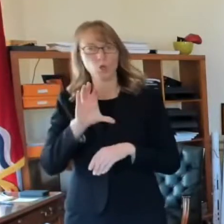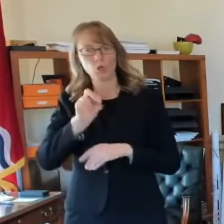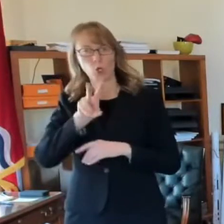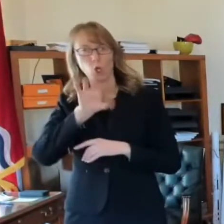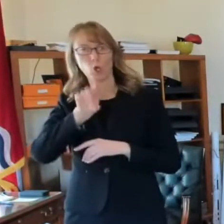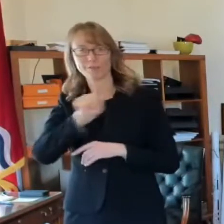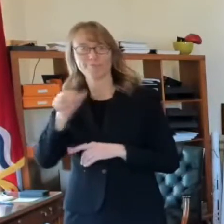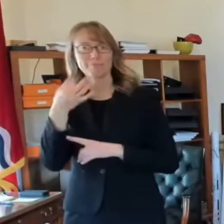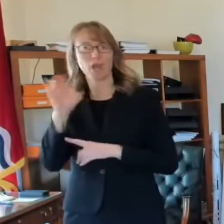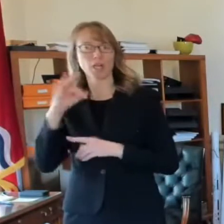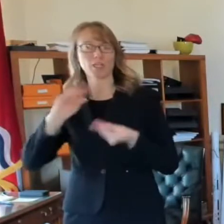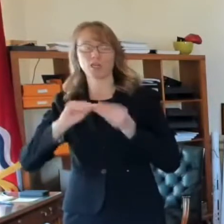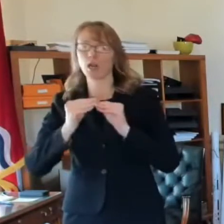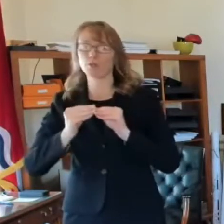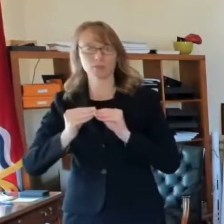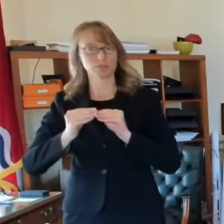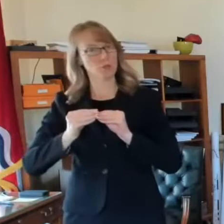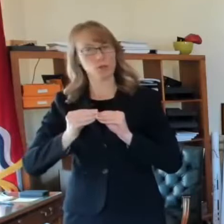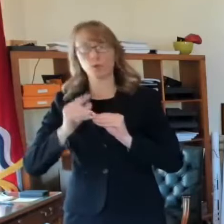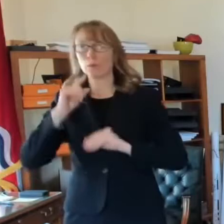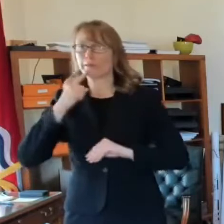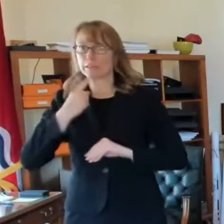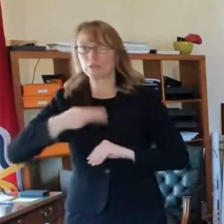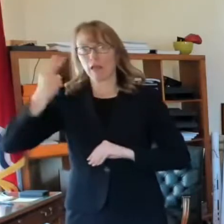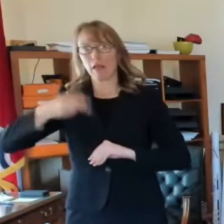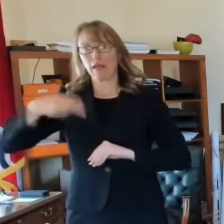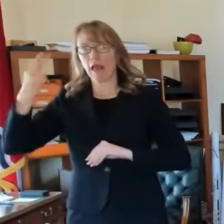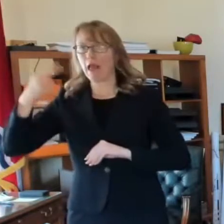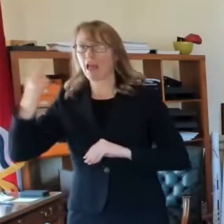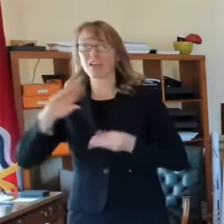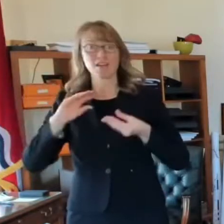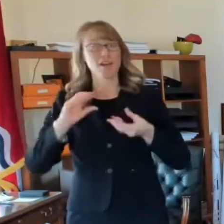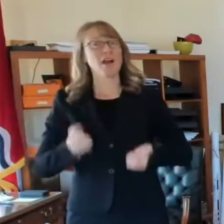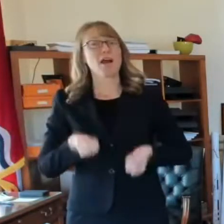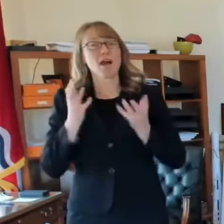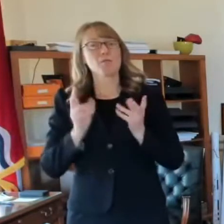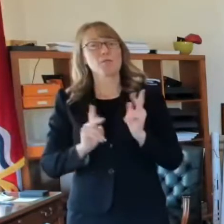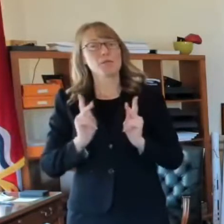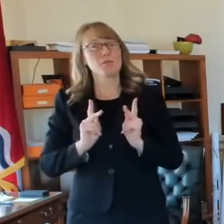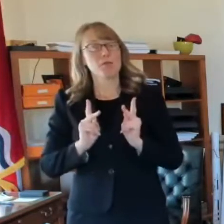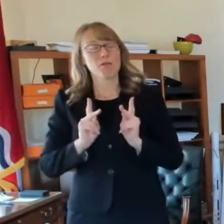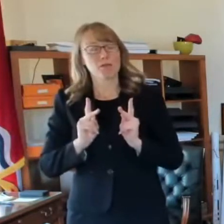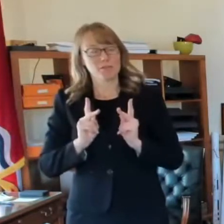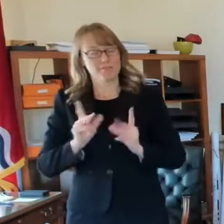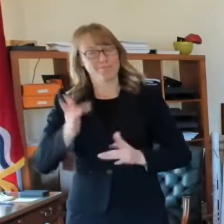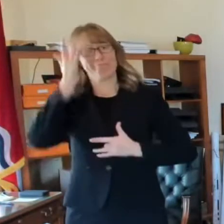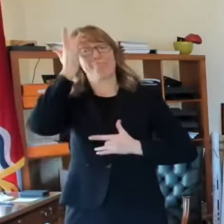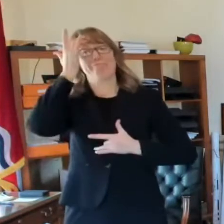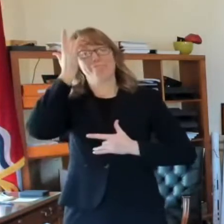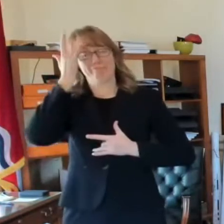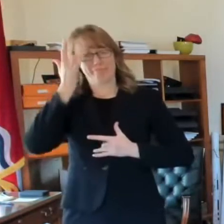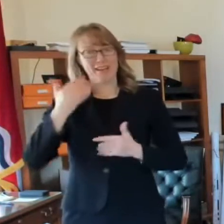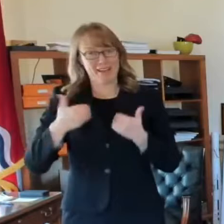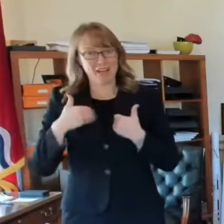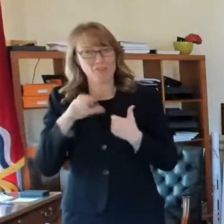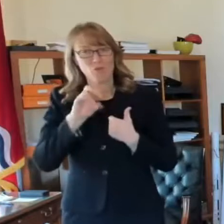very serious. They continue to go up, more positive cases, more people going into the hospital, more